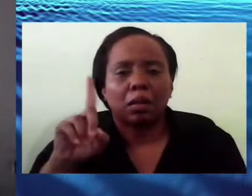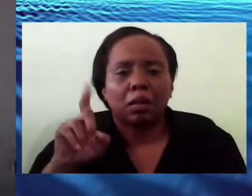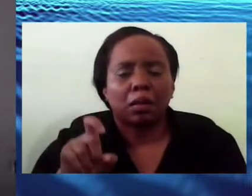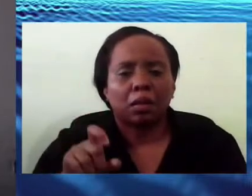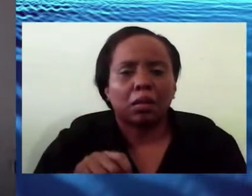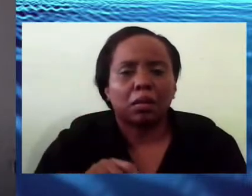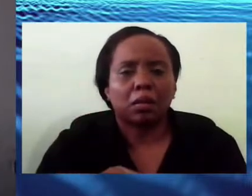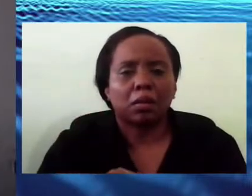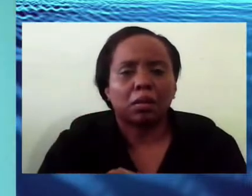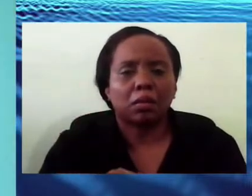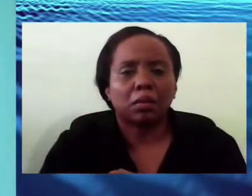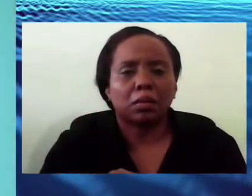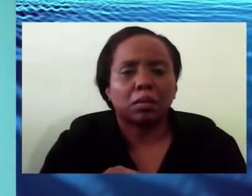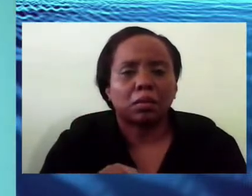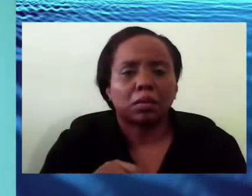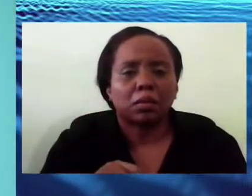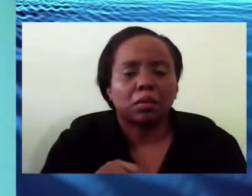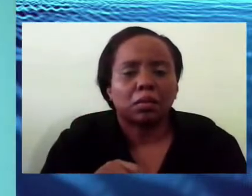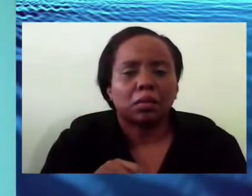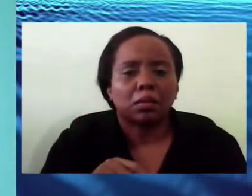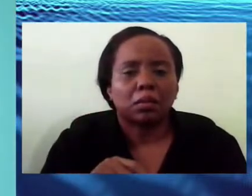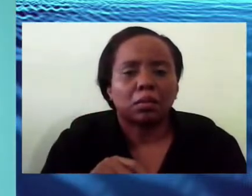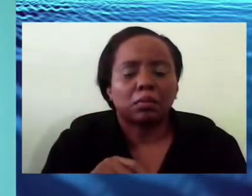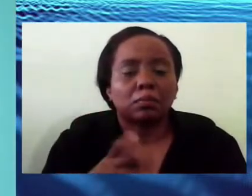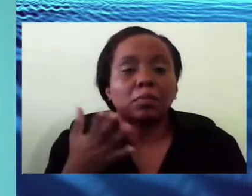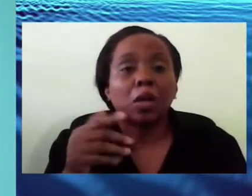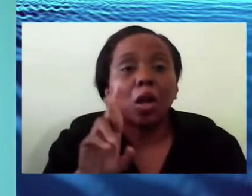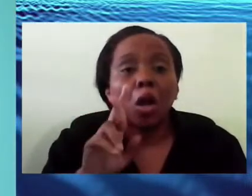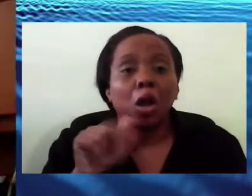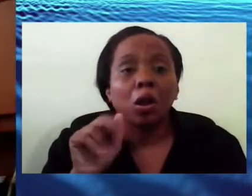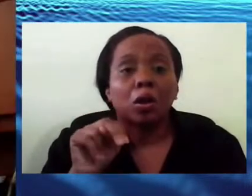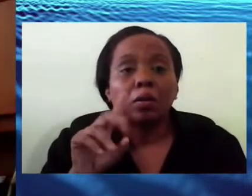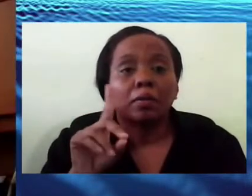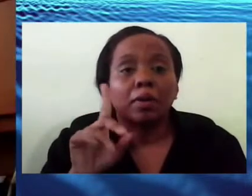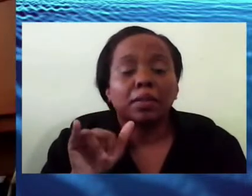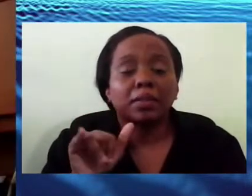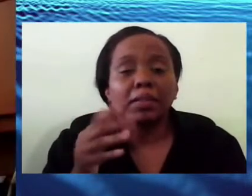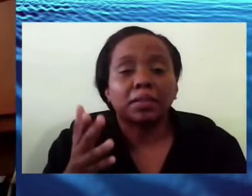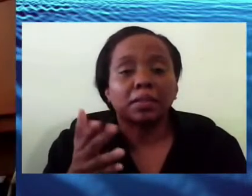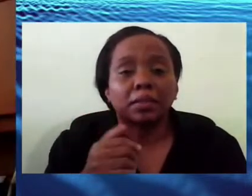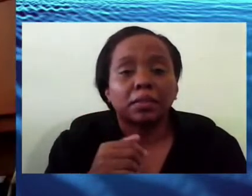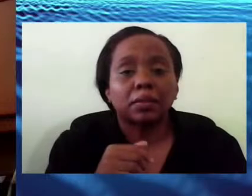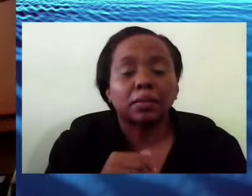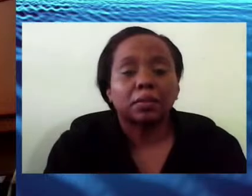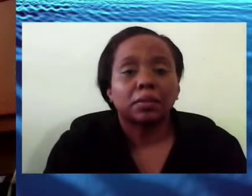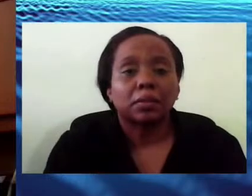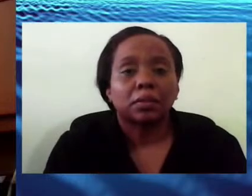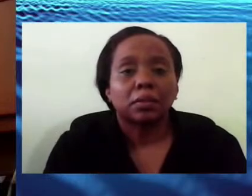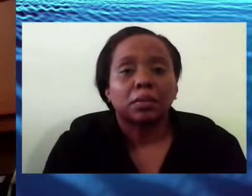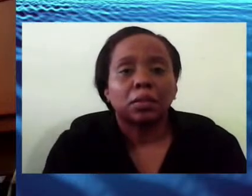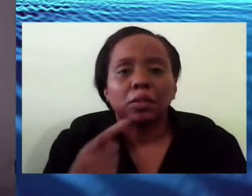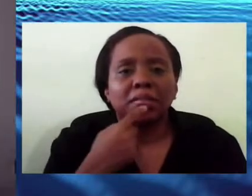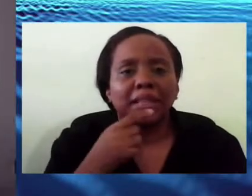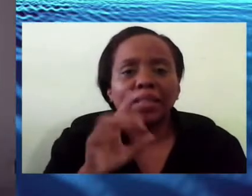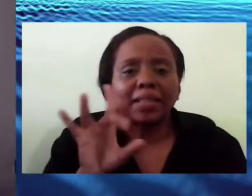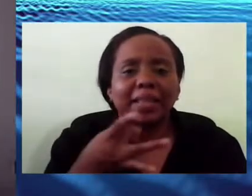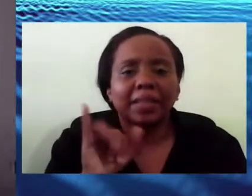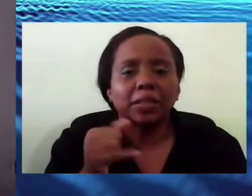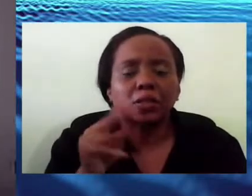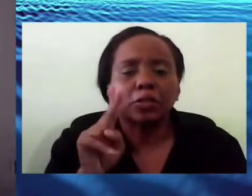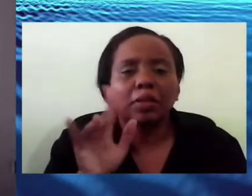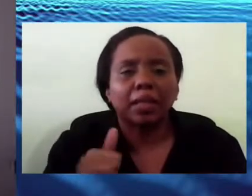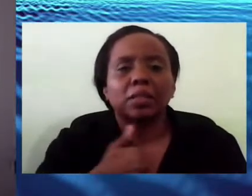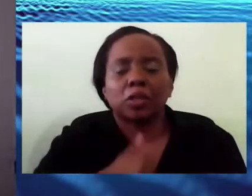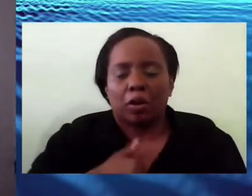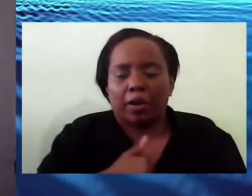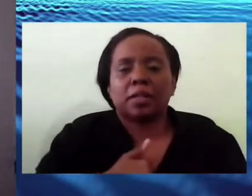just one question. Go ahead, Randy. Randy, I'll come right back to you, Barry. You said 8th of July. Is it 8th of July? 8th of May.